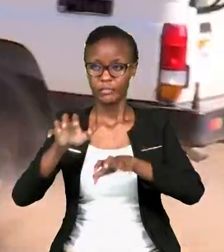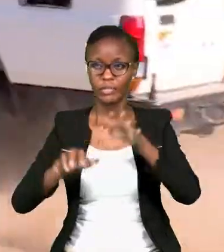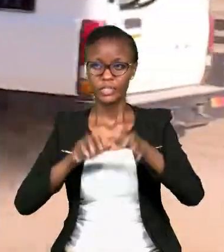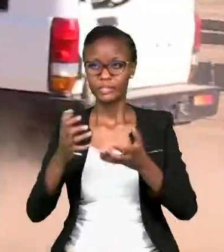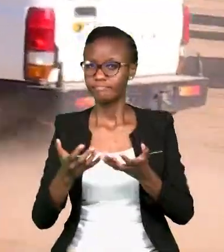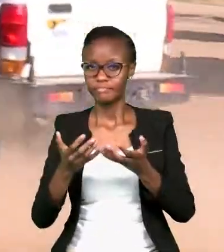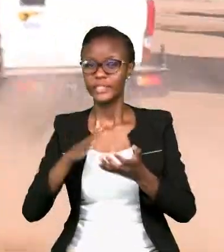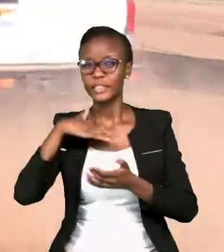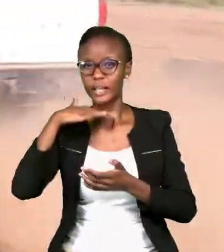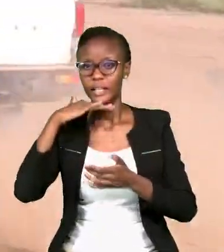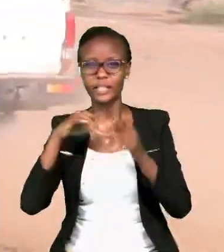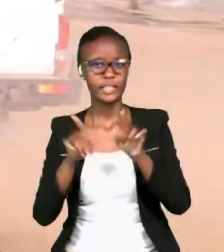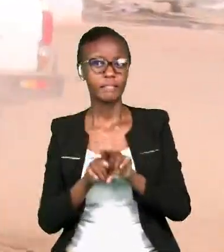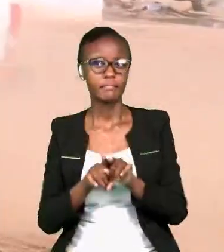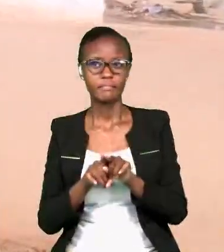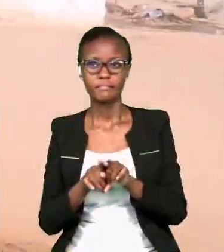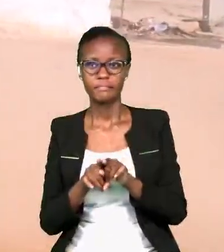degrading.